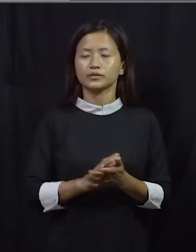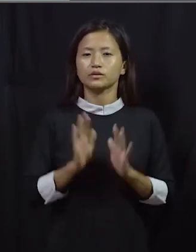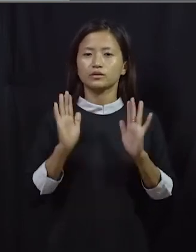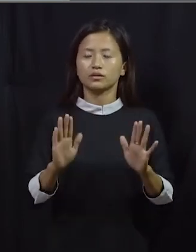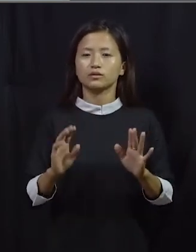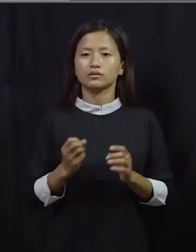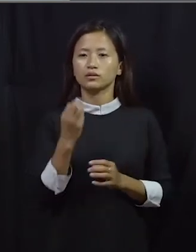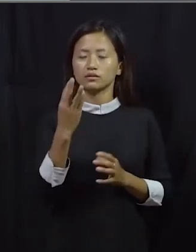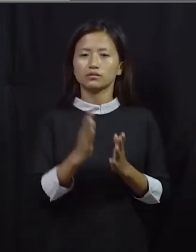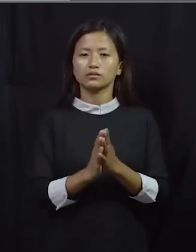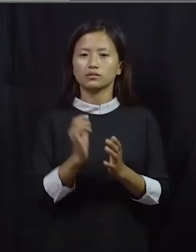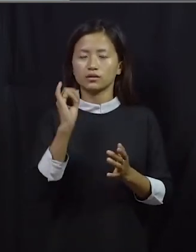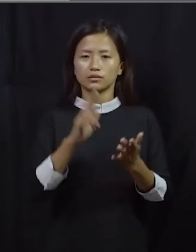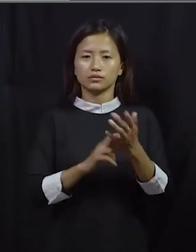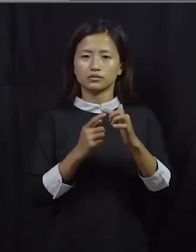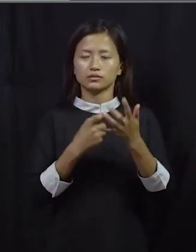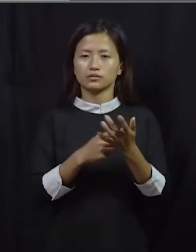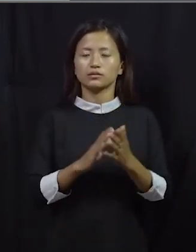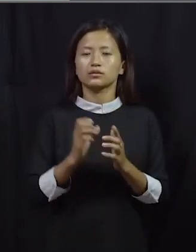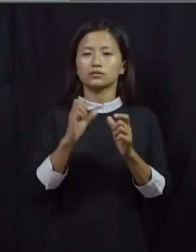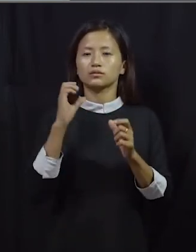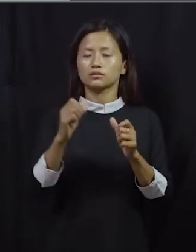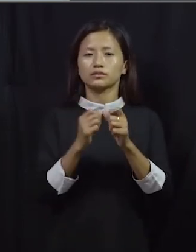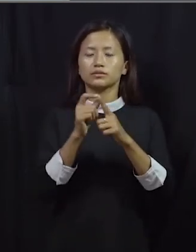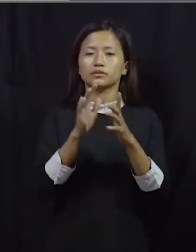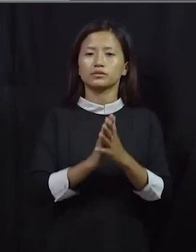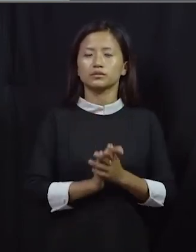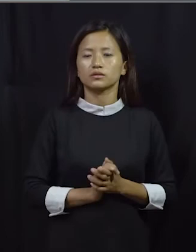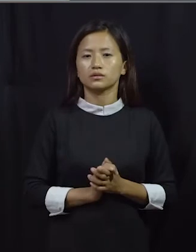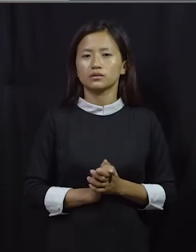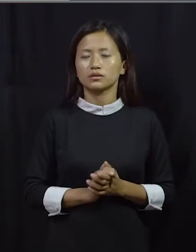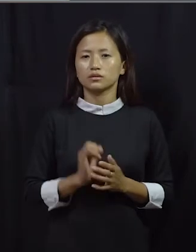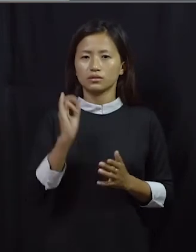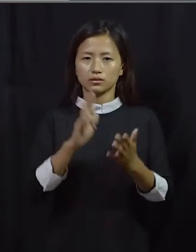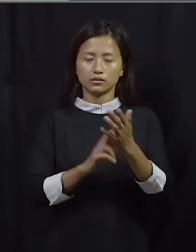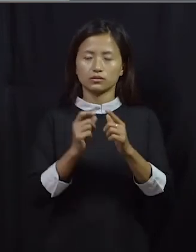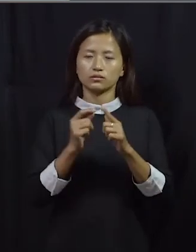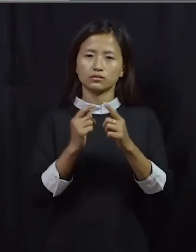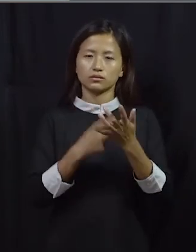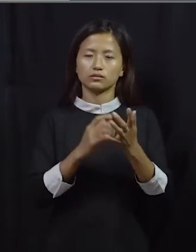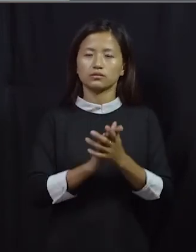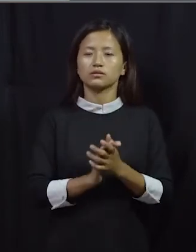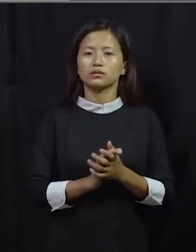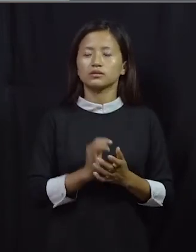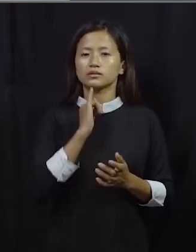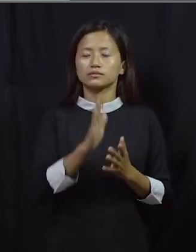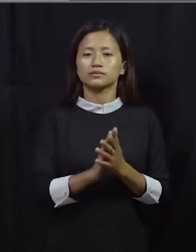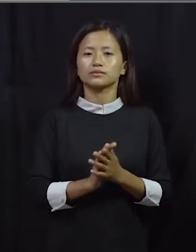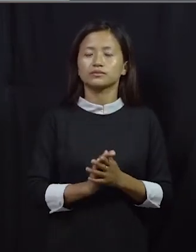have to calculate interest on capitals. So interest on opening capital is